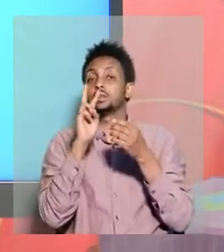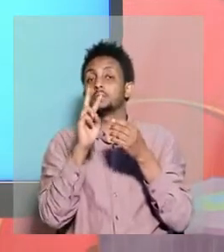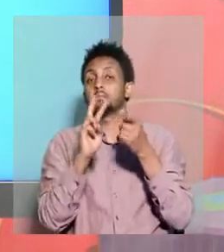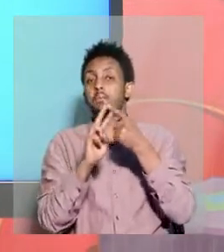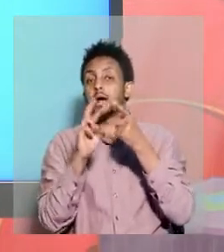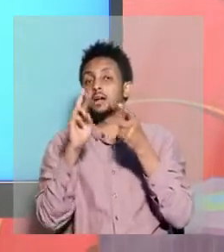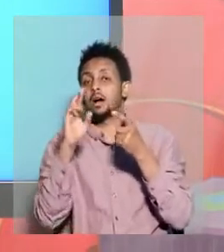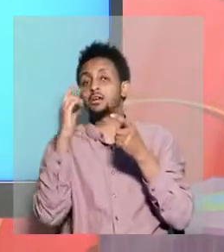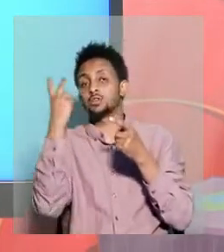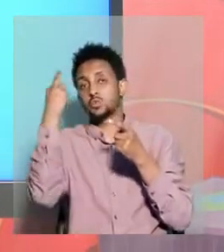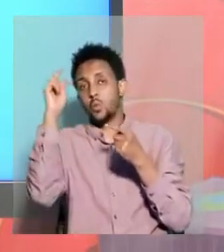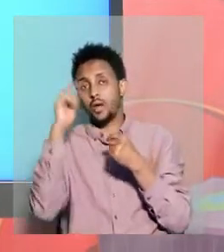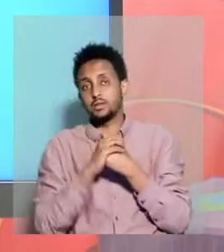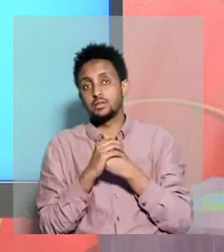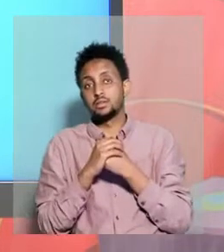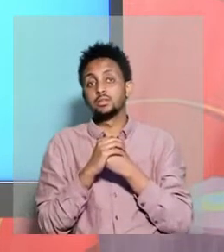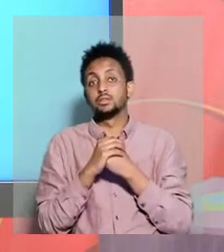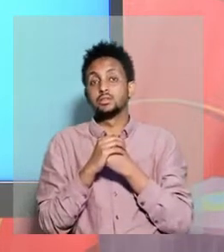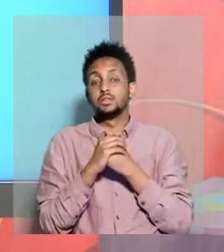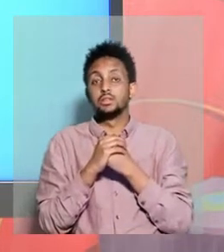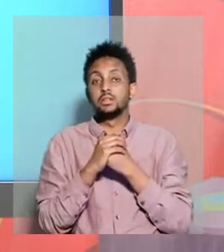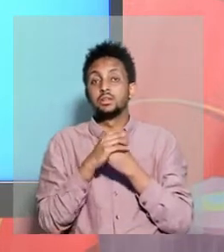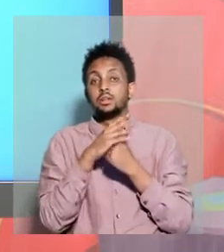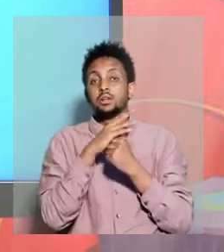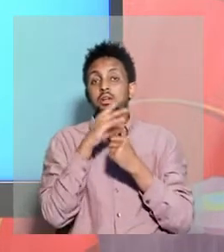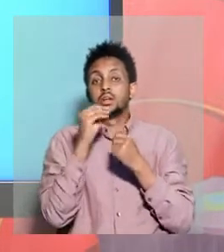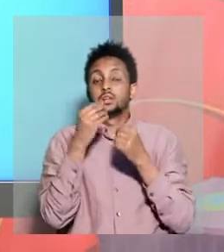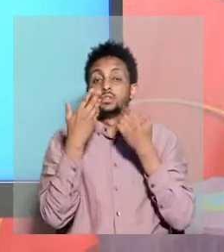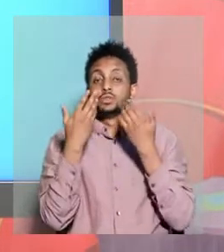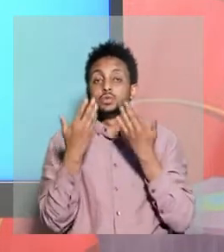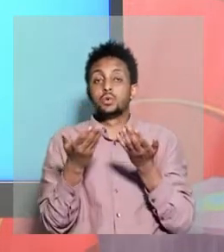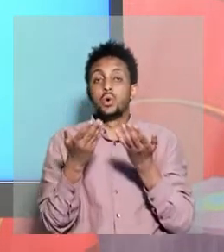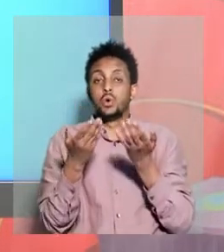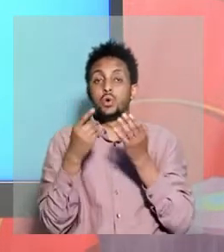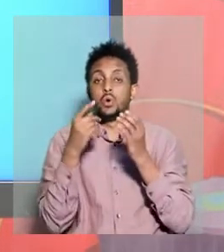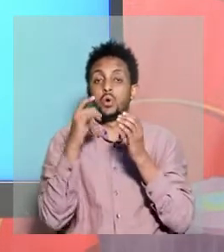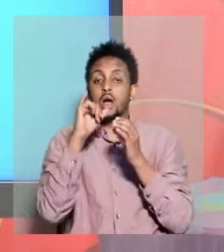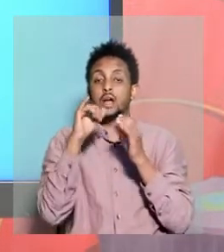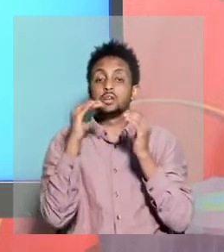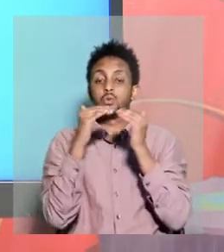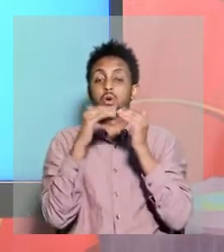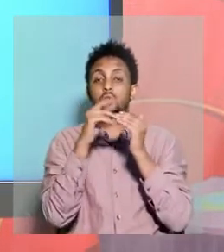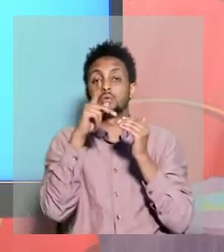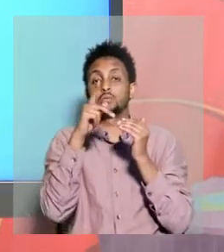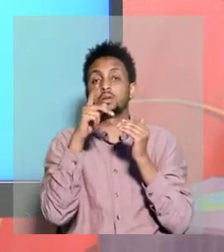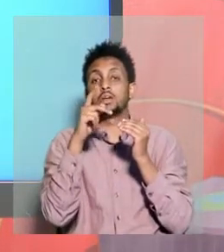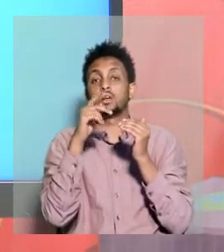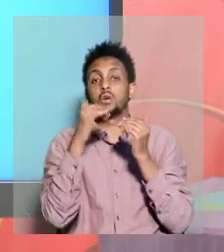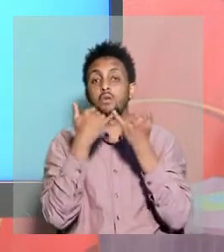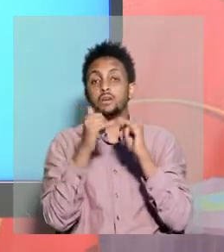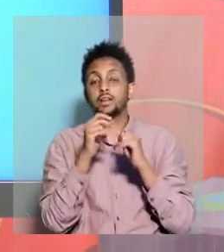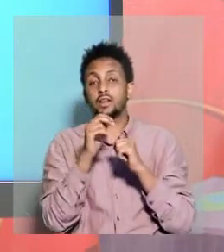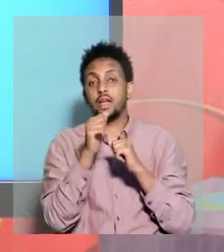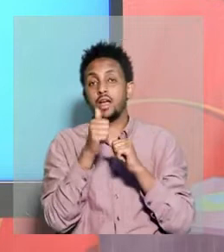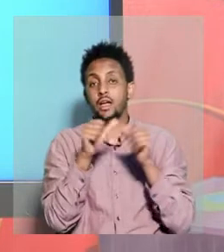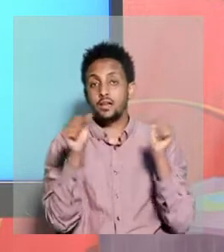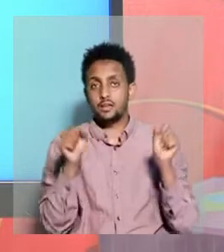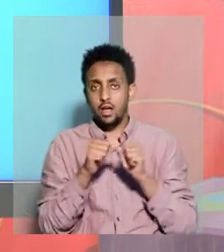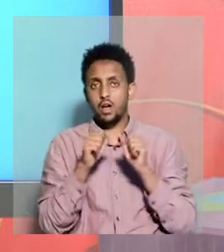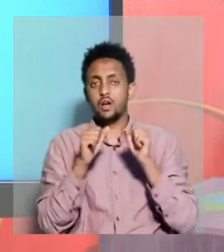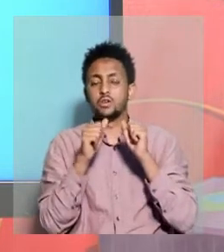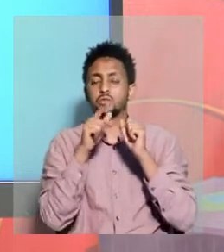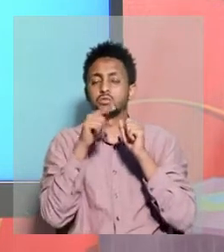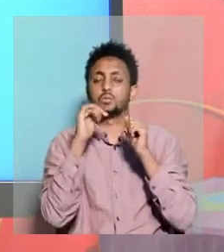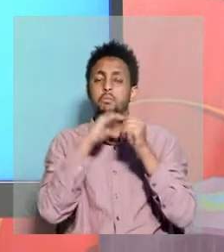pi r squared. We can have pi r squared. So intensity I is equals to P over area. If you have a